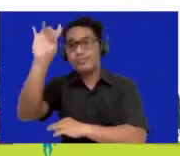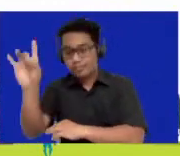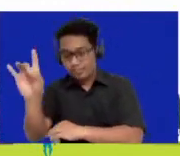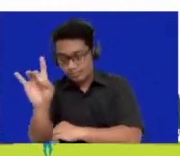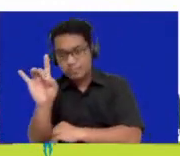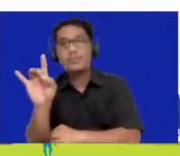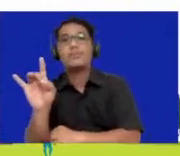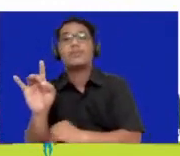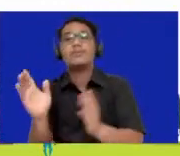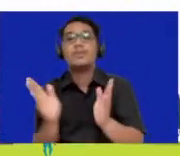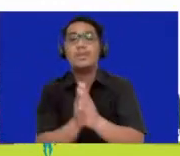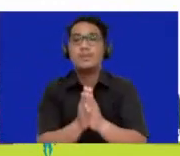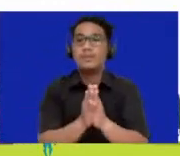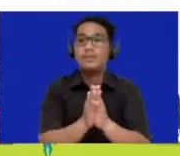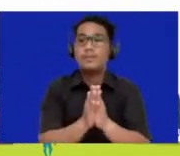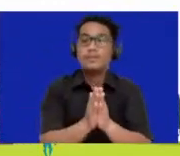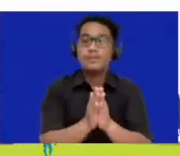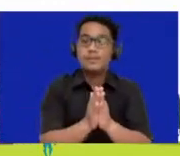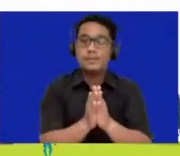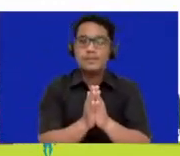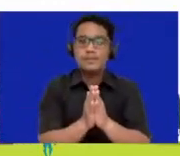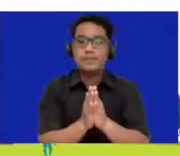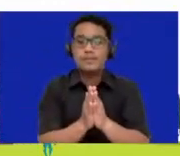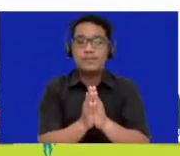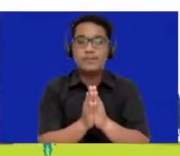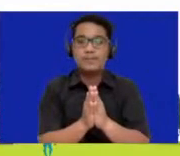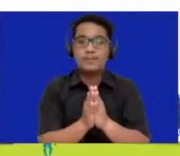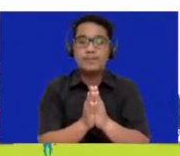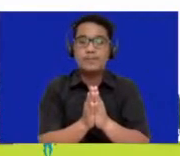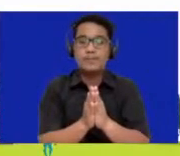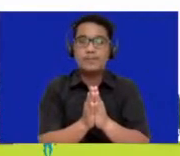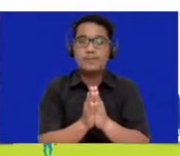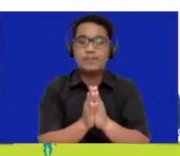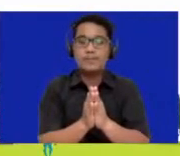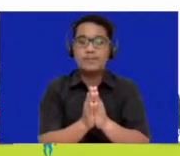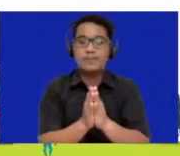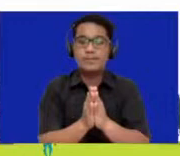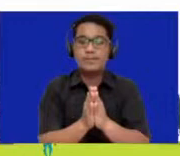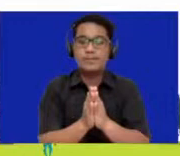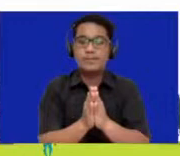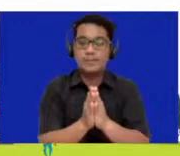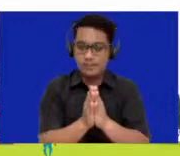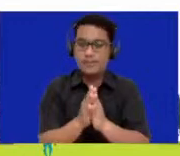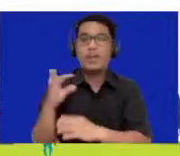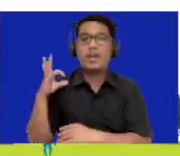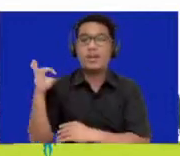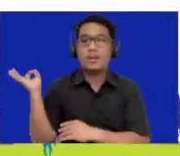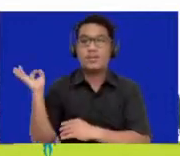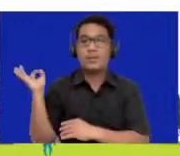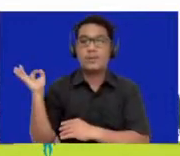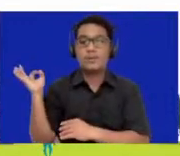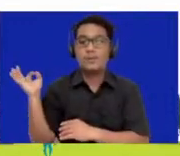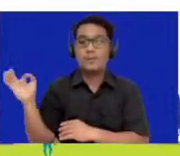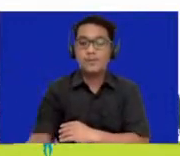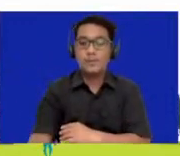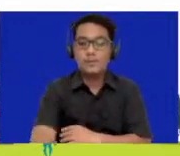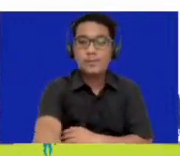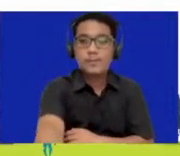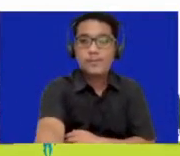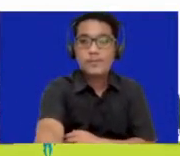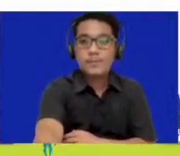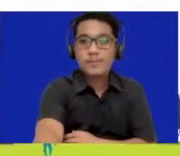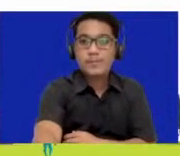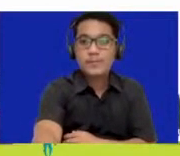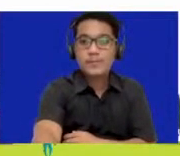approached to hit, so at that time, basically, the volunteers come together, they sit together, and what they should do, and they are guided by